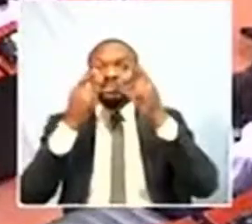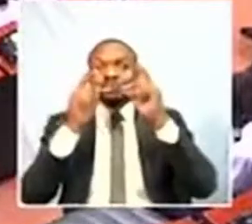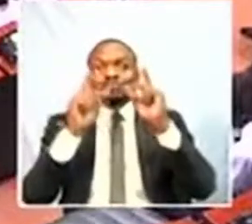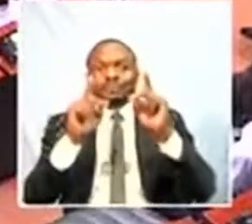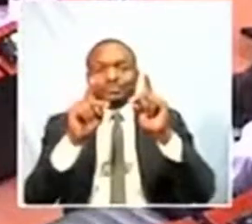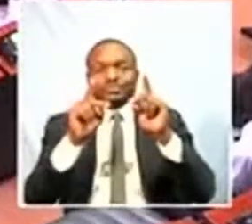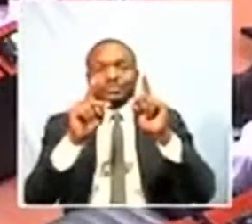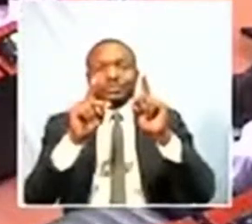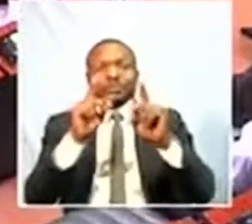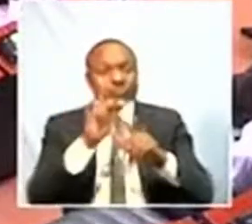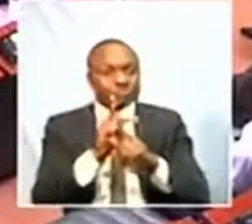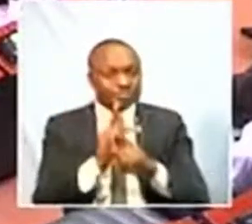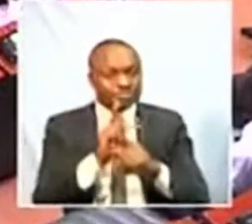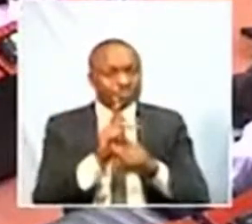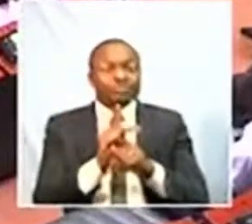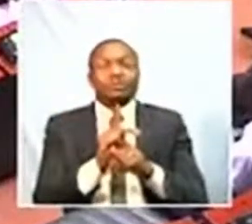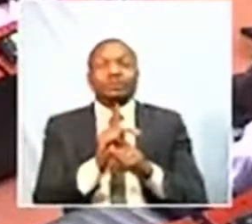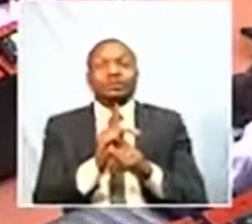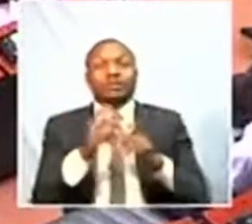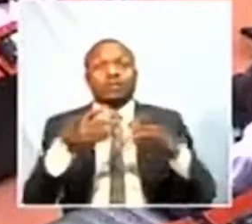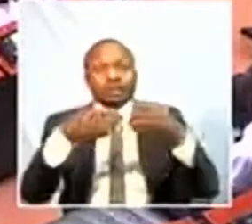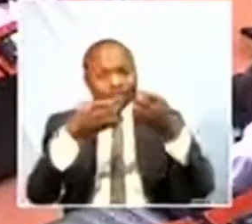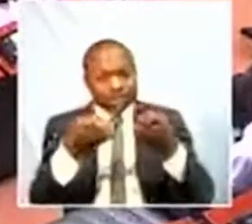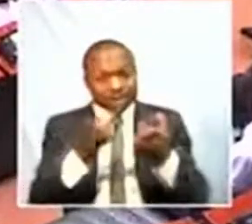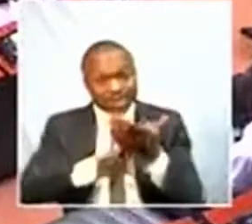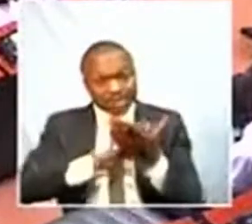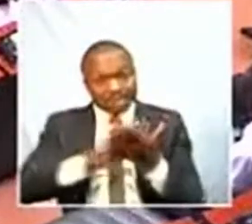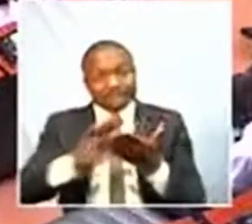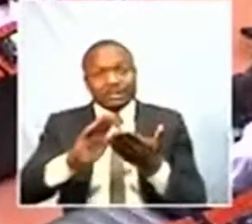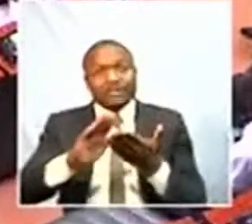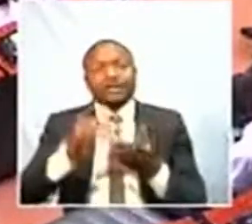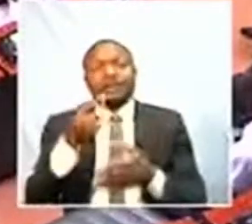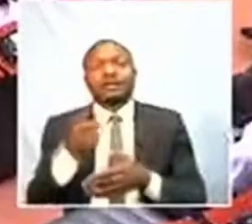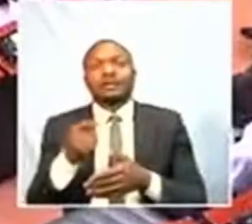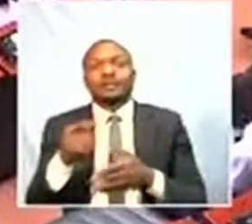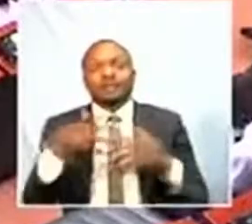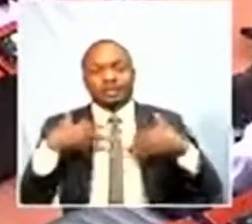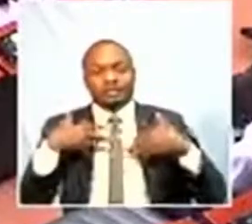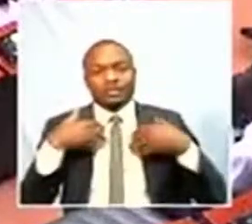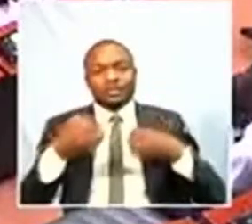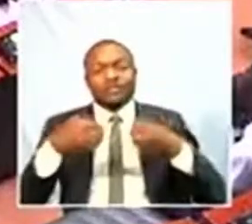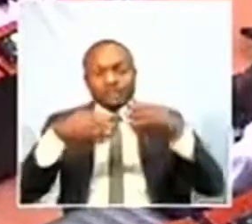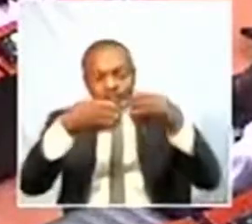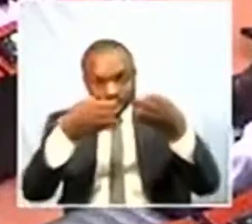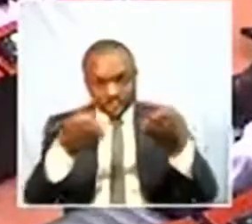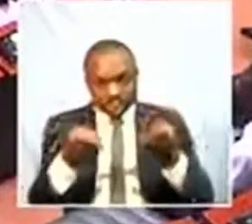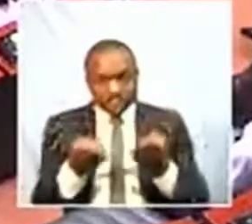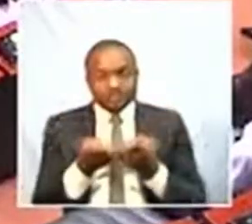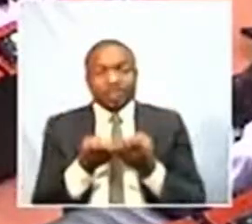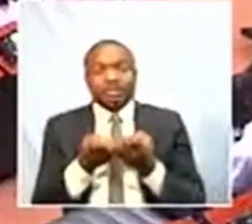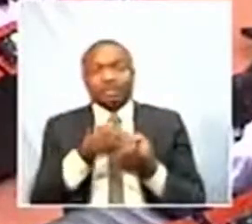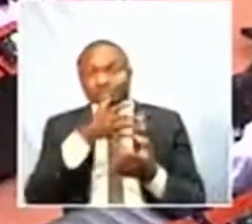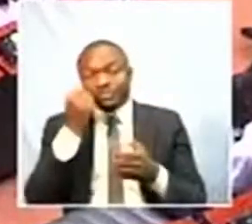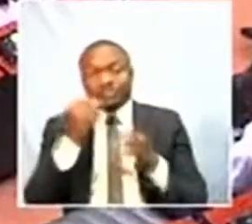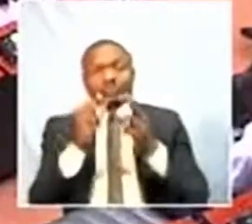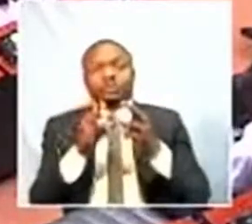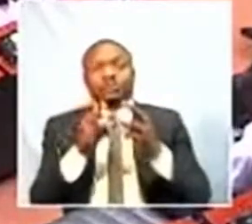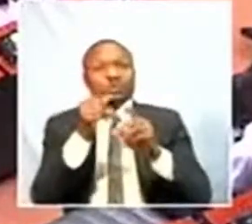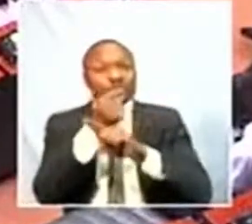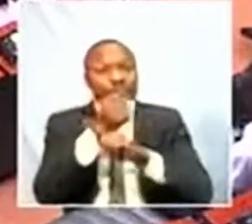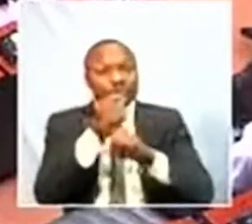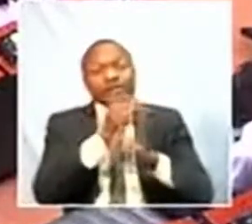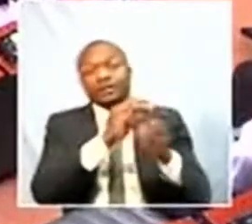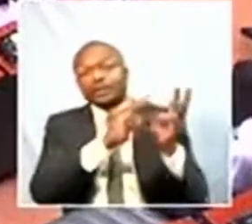public to maintain a clean, green, and healthy environment as a strategic measure to fight climate change.